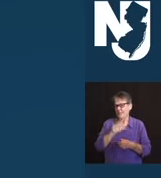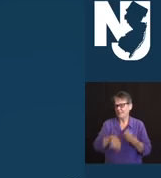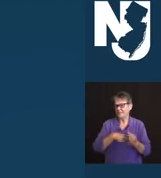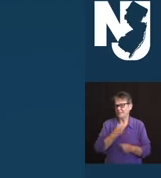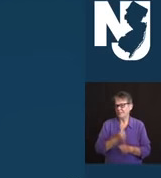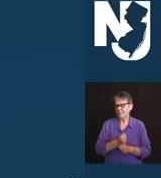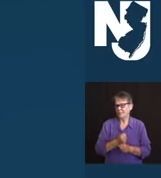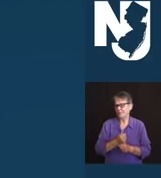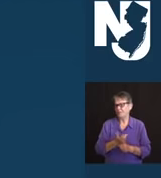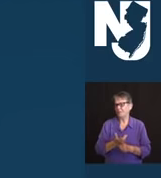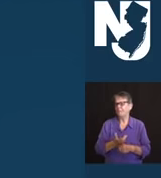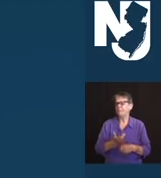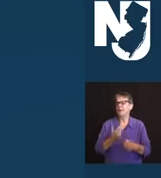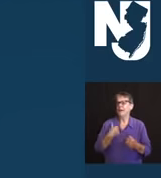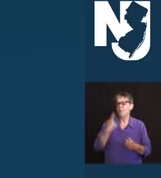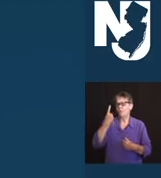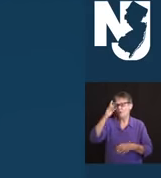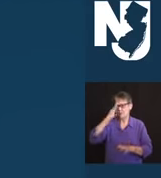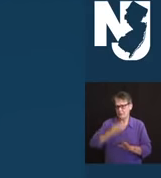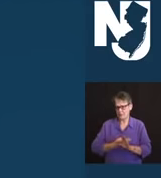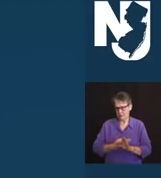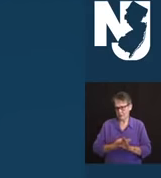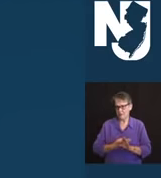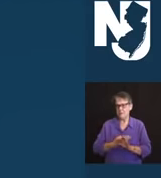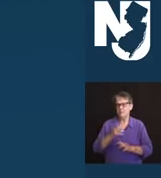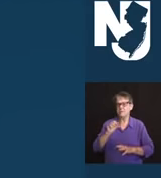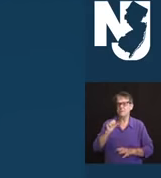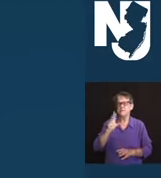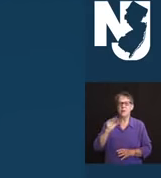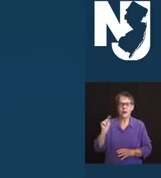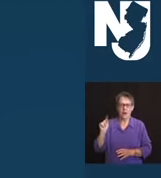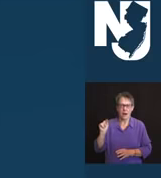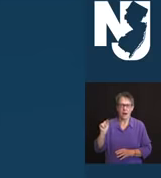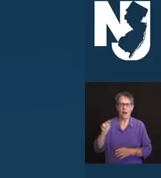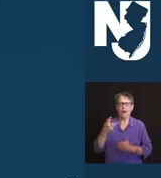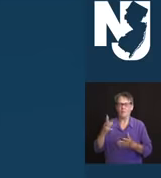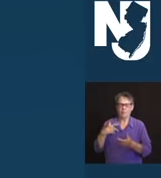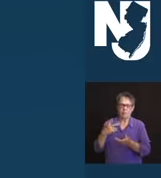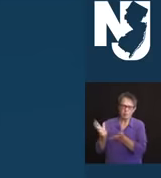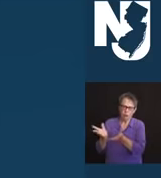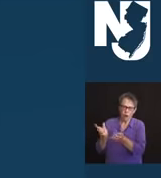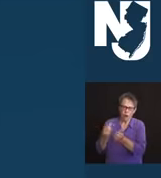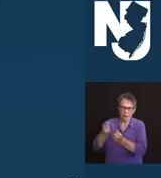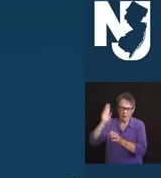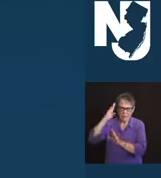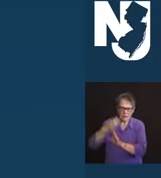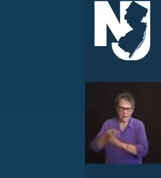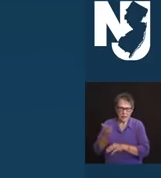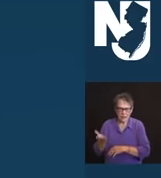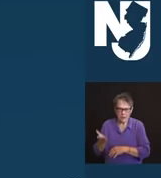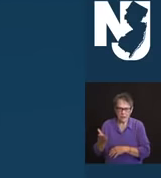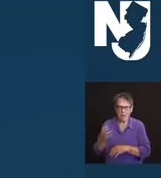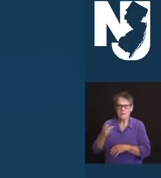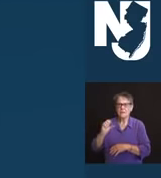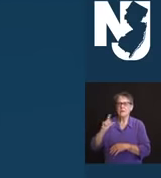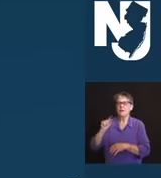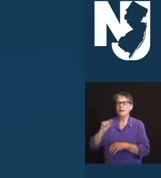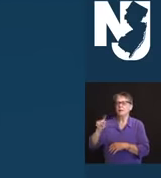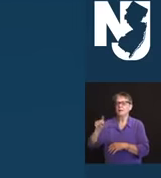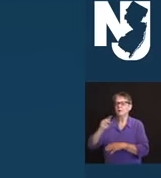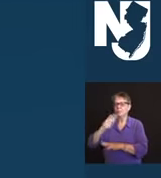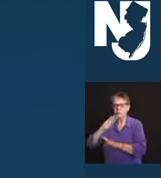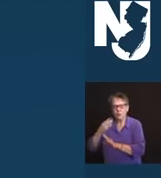her son, Scott, and again, I had the honor of speaking with him, and her daughter-in-law, Courtney. And by the way, both Scott and Courtney are educators. God bless